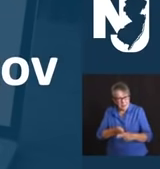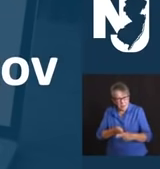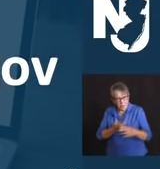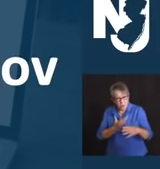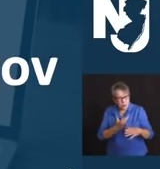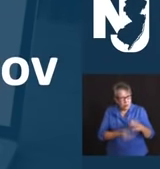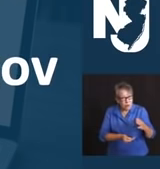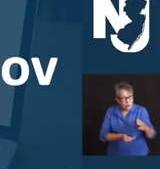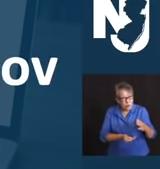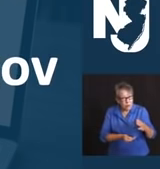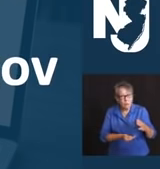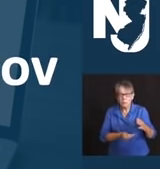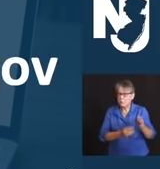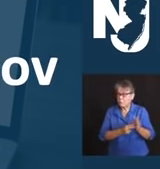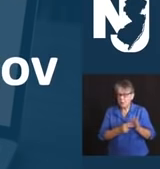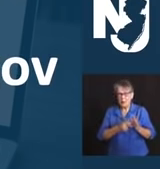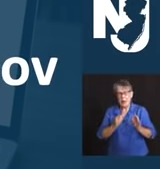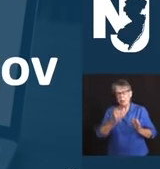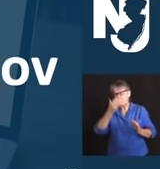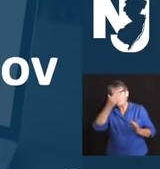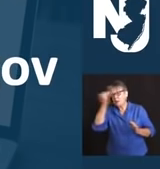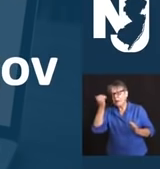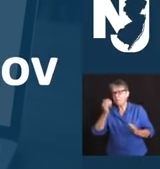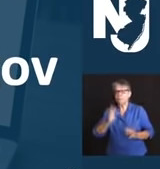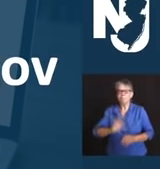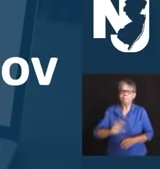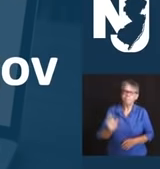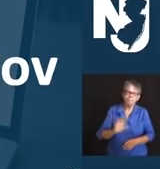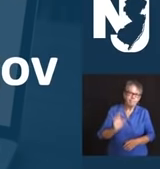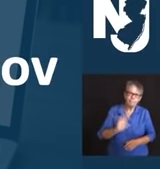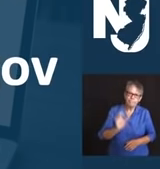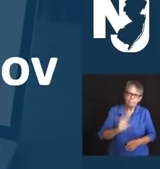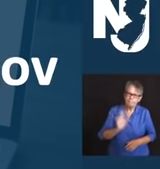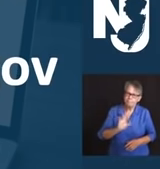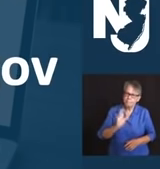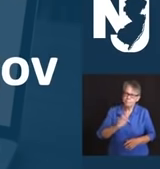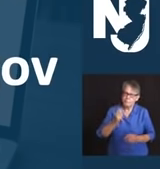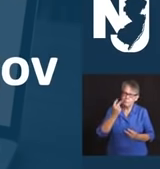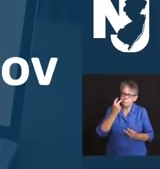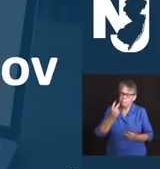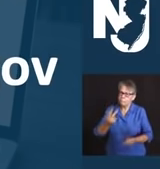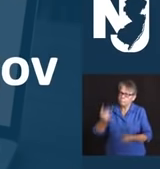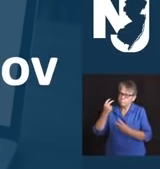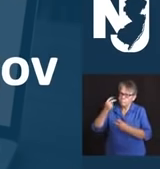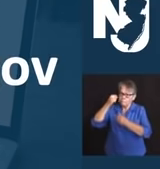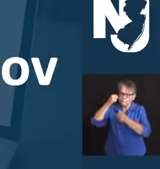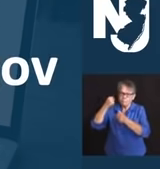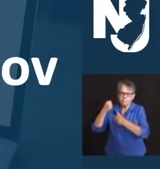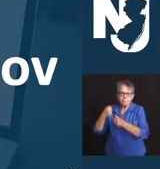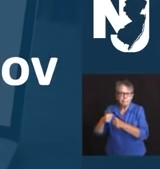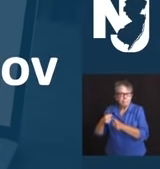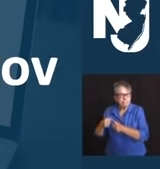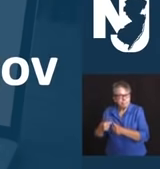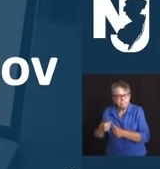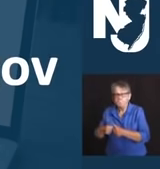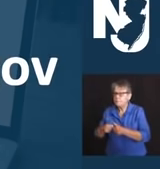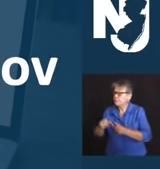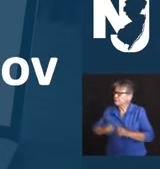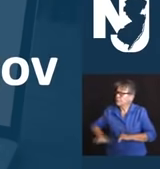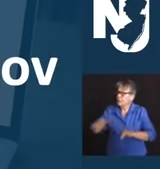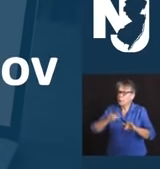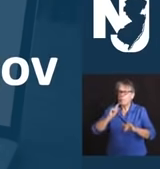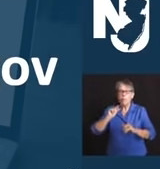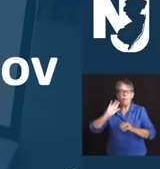memories of every one of the residents we have lost to COVID-19. Their stories, the lives they lived, their